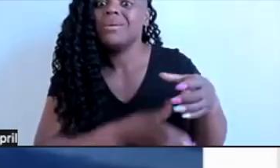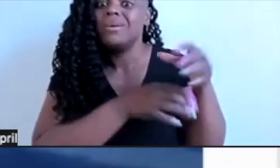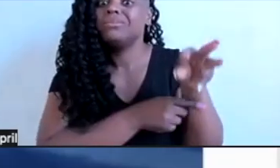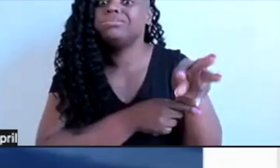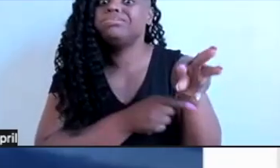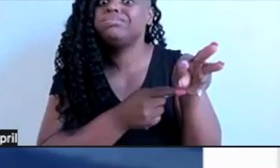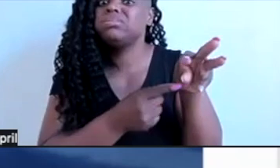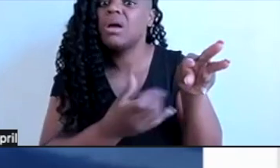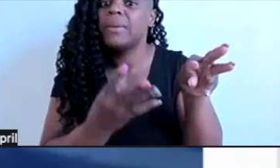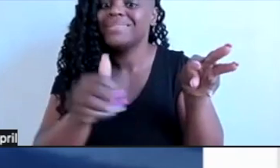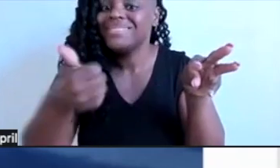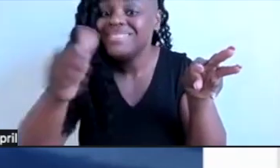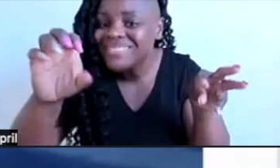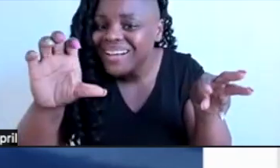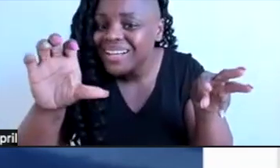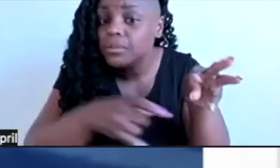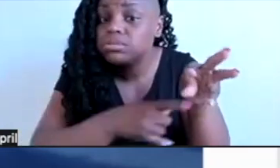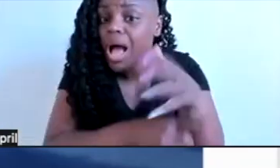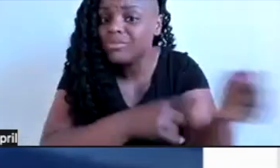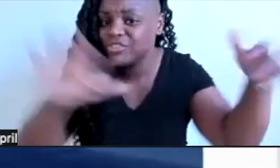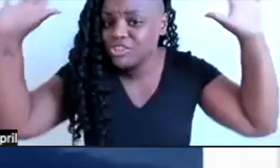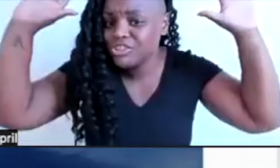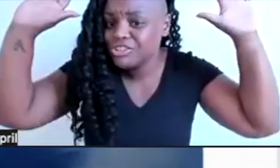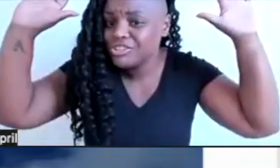house and dial 911. Oh, these are good.